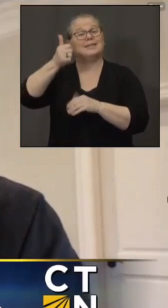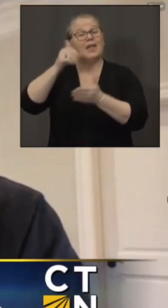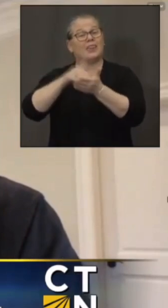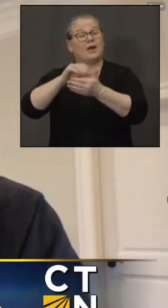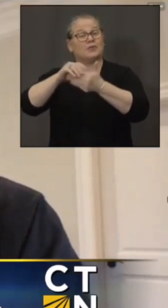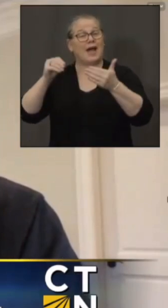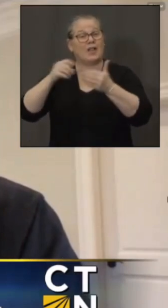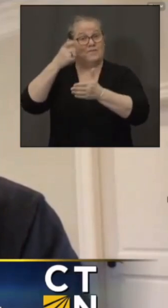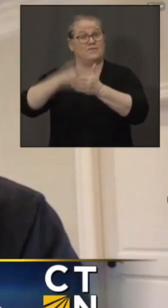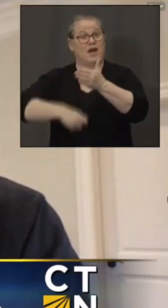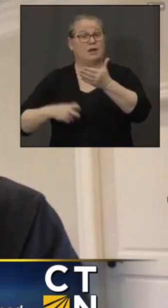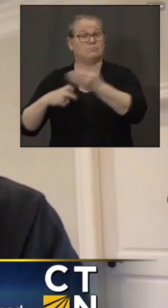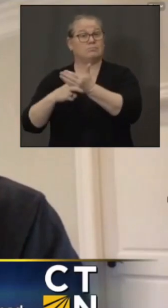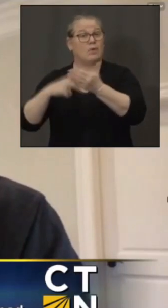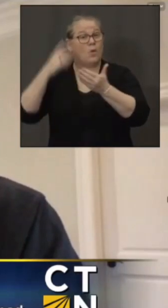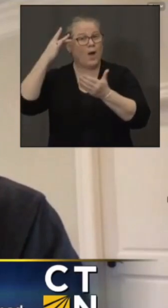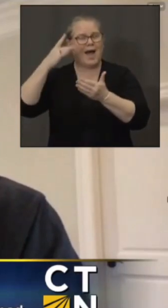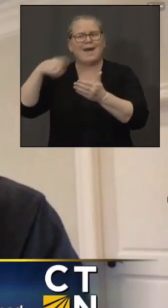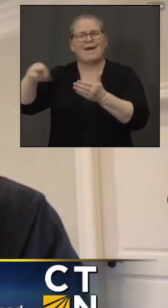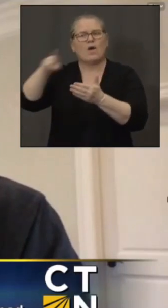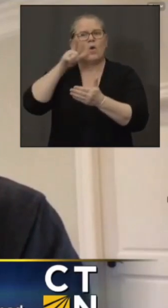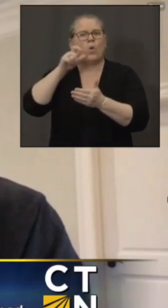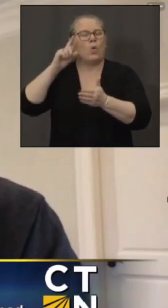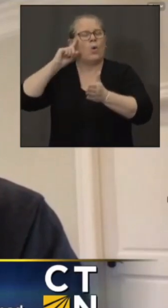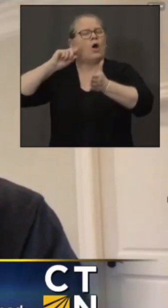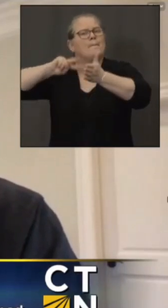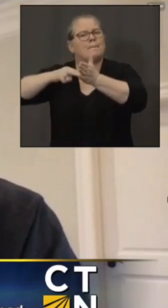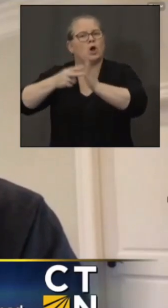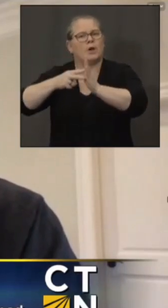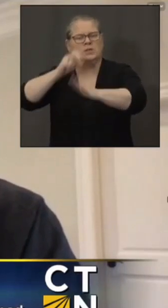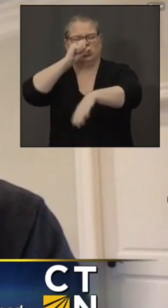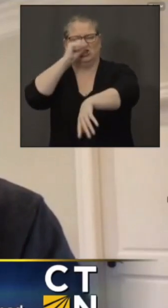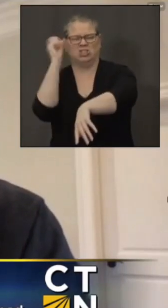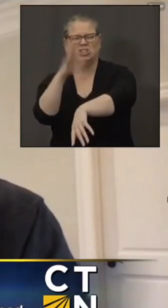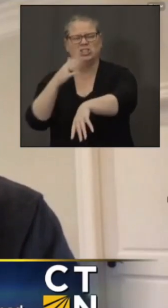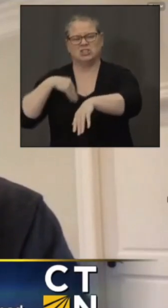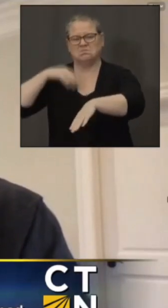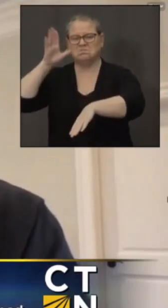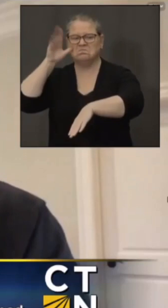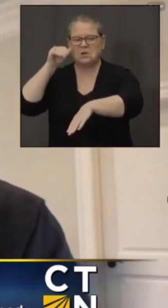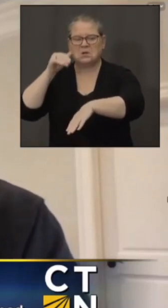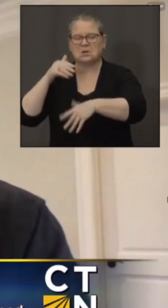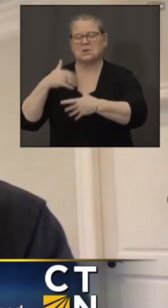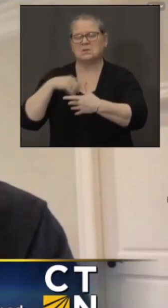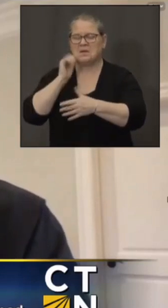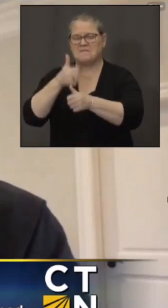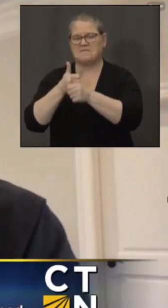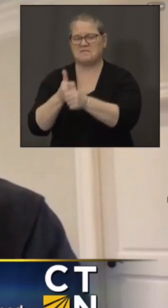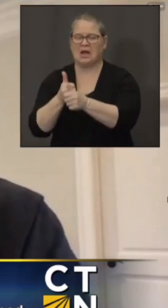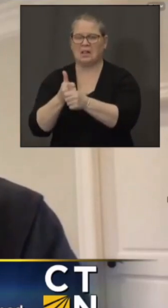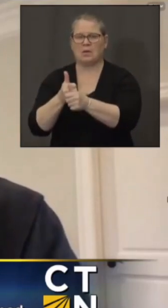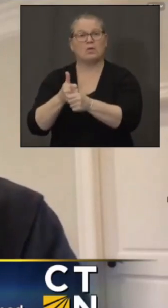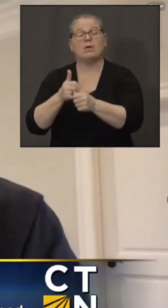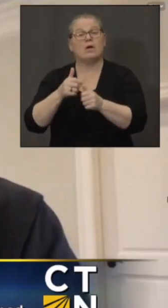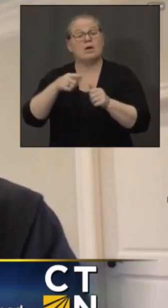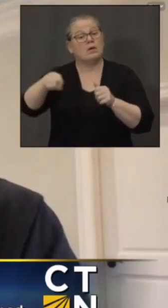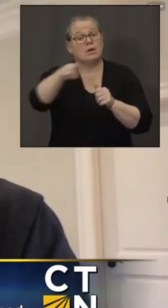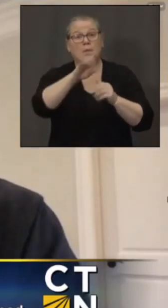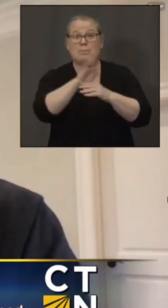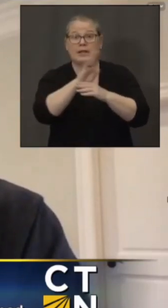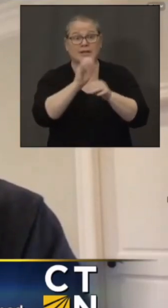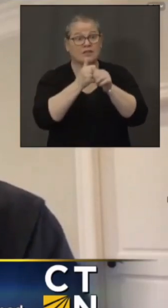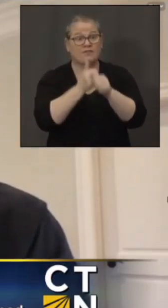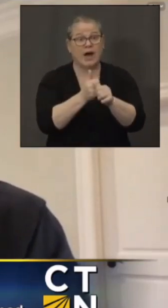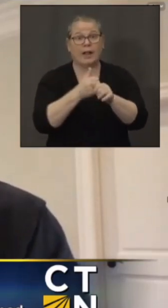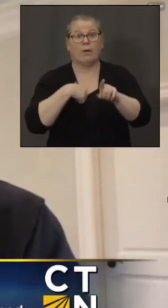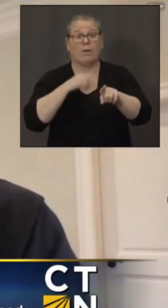gathering size limits as well as the capacity limits in the state. So the intent is not to give these fines out. We want businesses to be compliant, and we'd